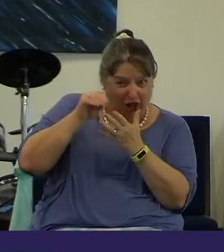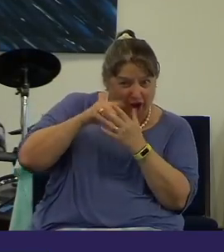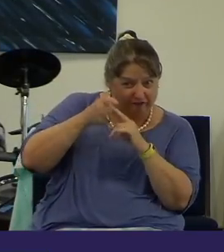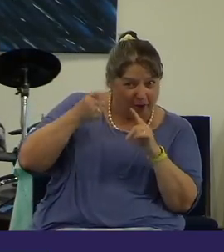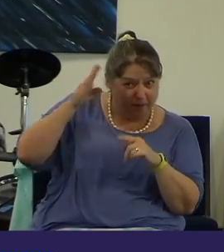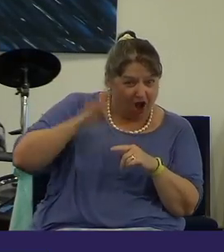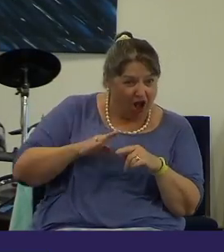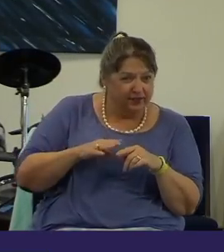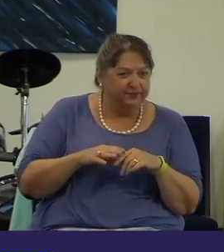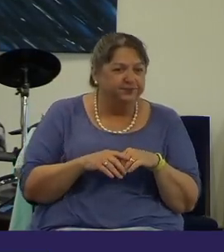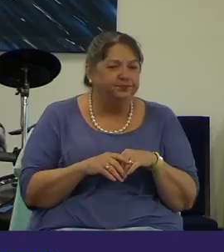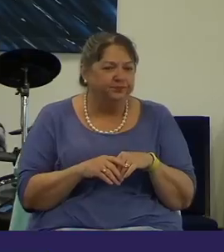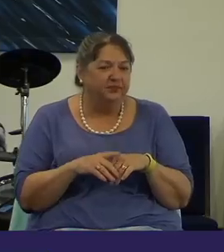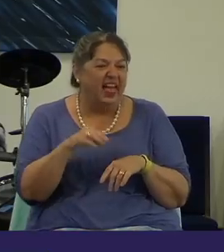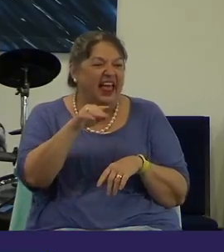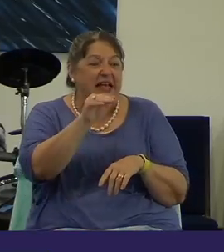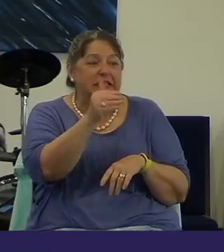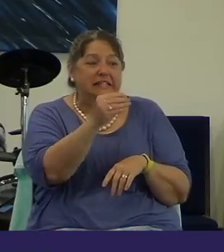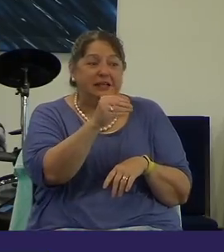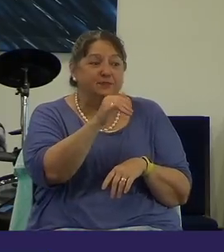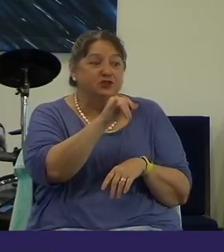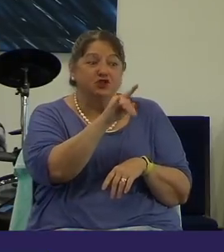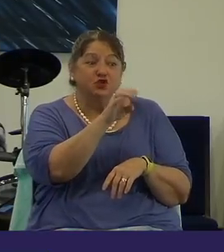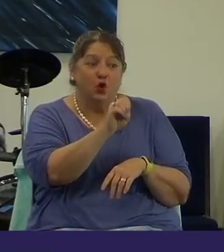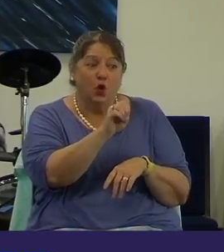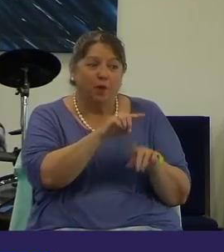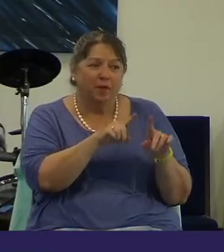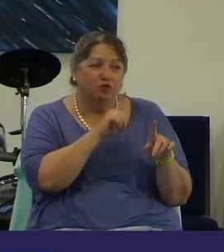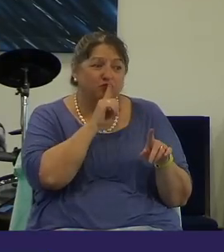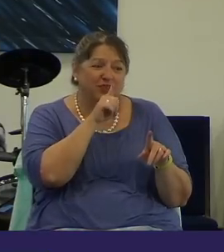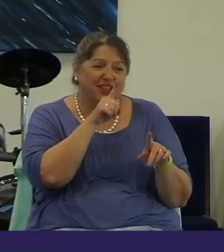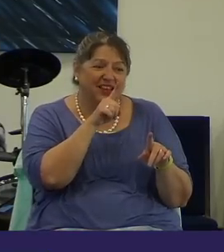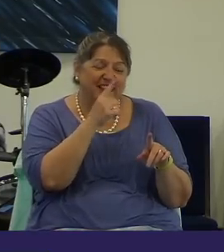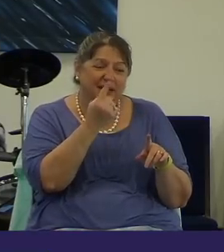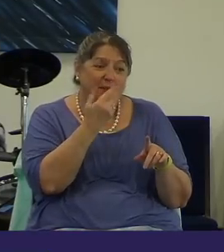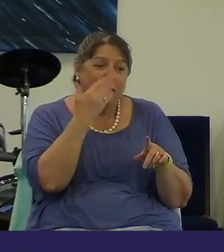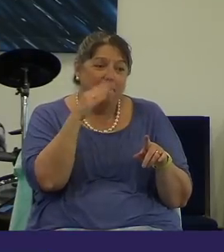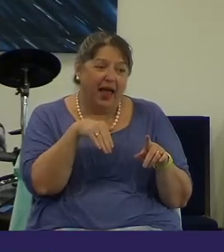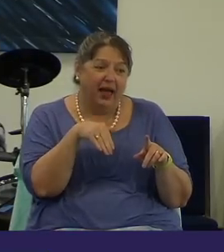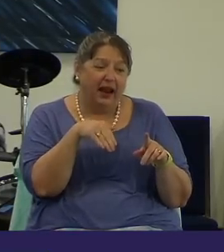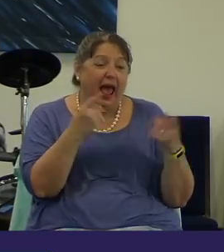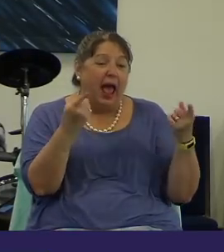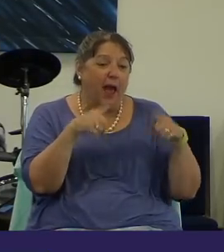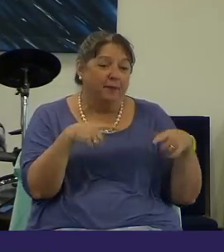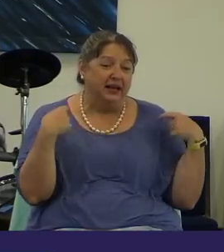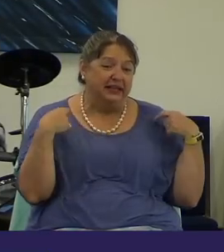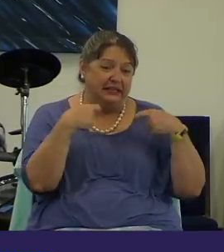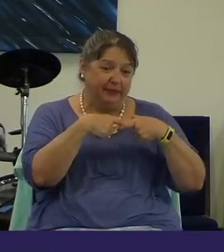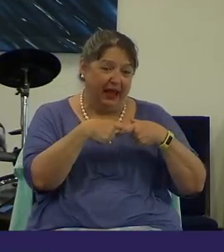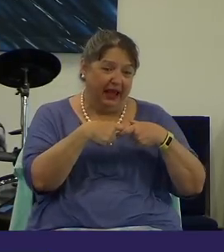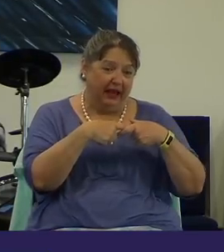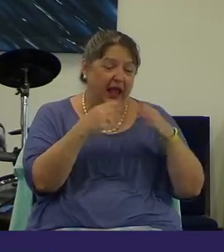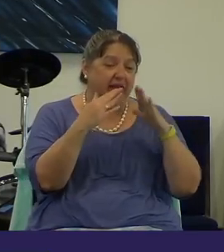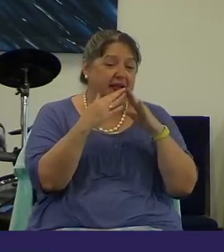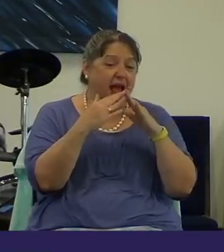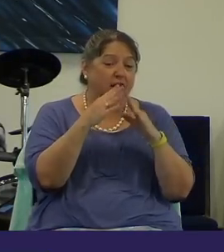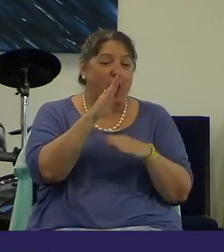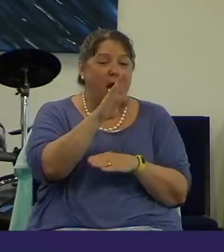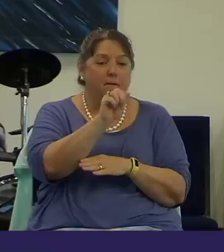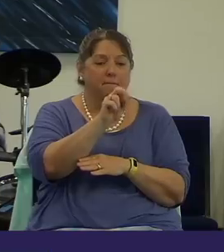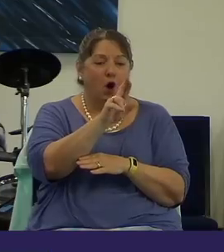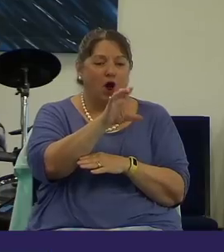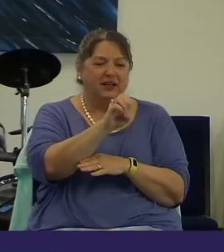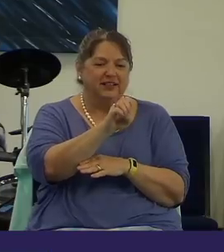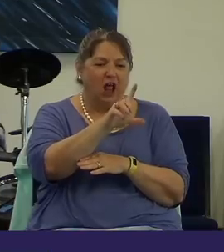something. It sounds like a joke, but it's actually not. It's a tragedy. But it happened in Spain, in Barcelona. A truck was rolling